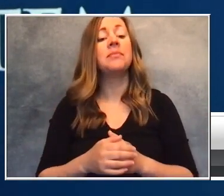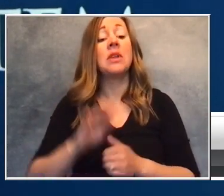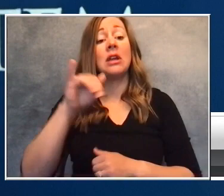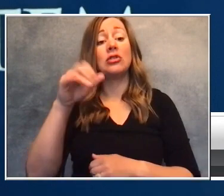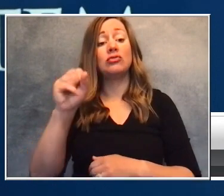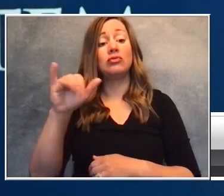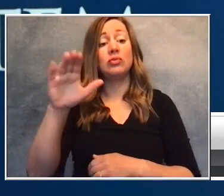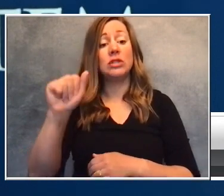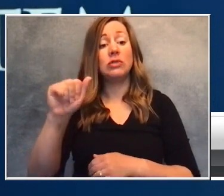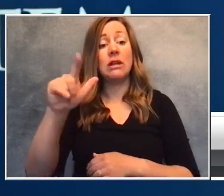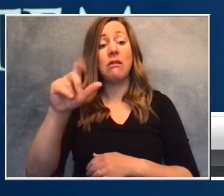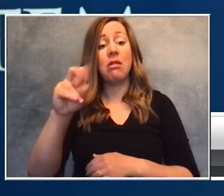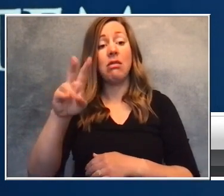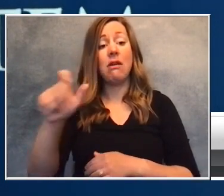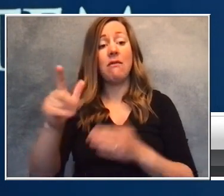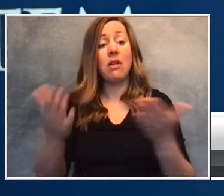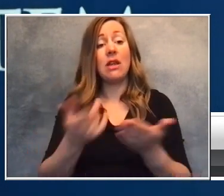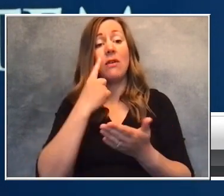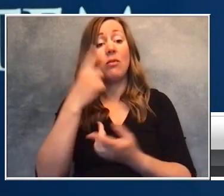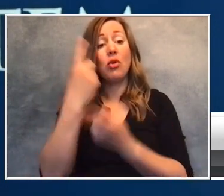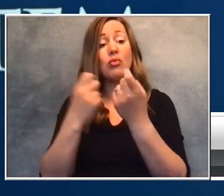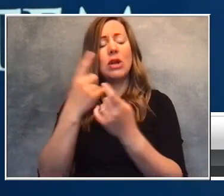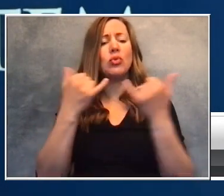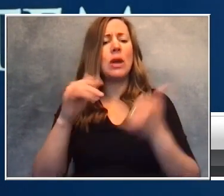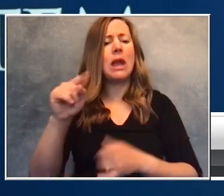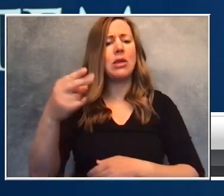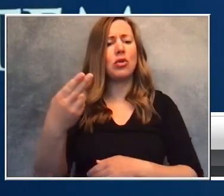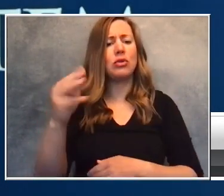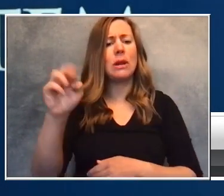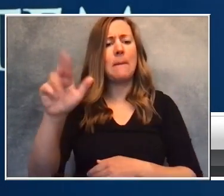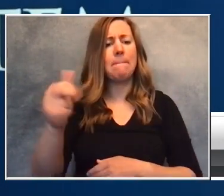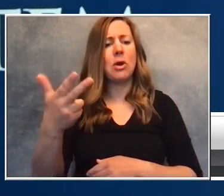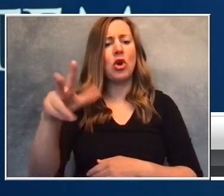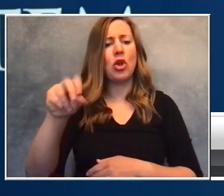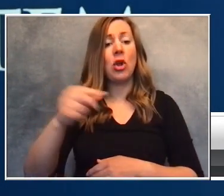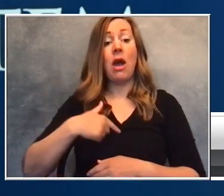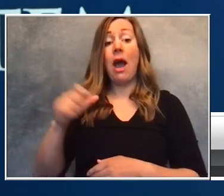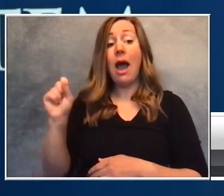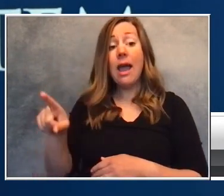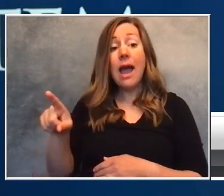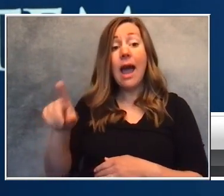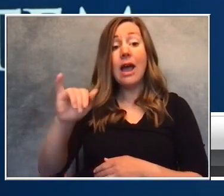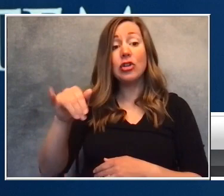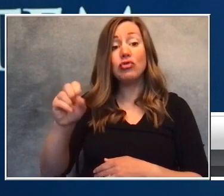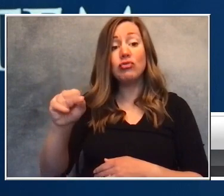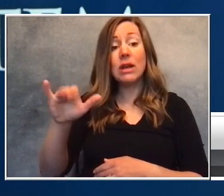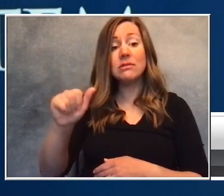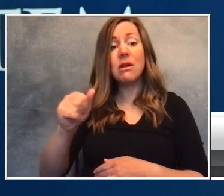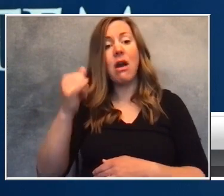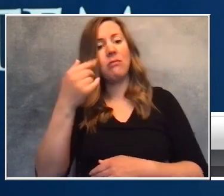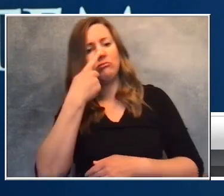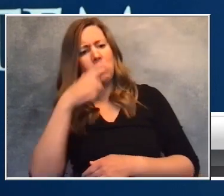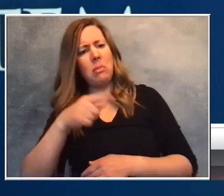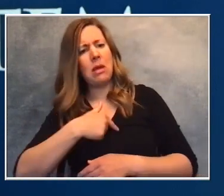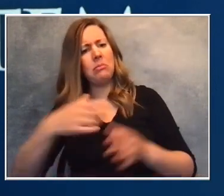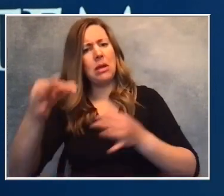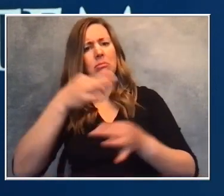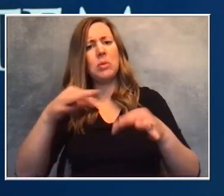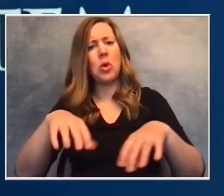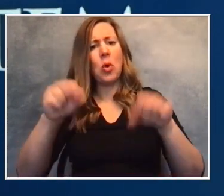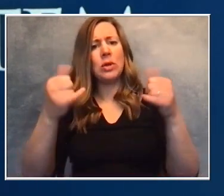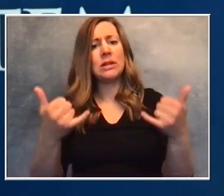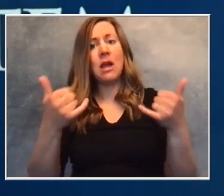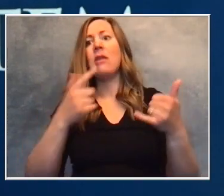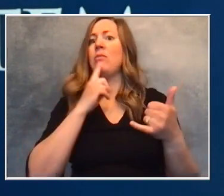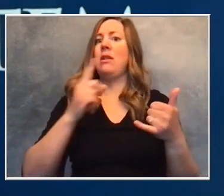take your questions. I asked Jessica if I could host today because I'm so excited about our distinguished national guest